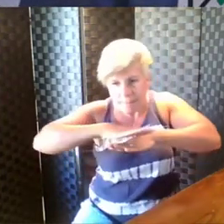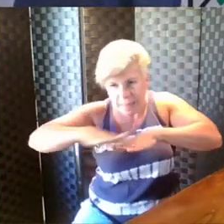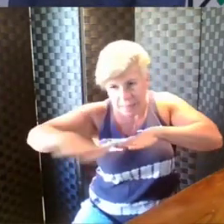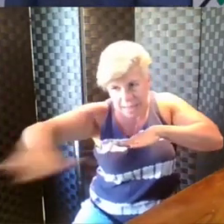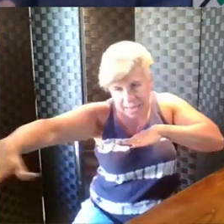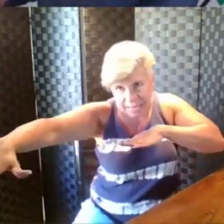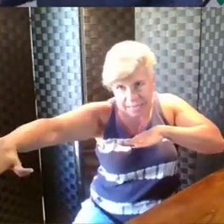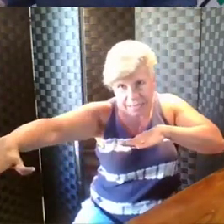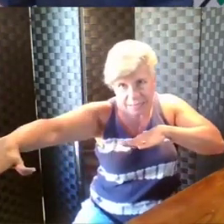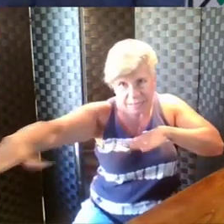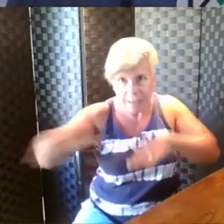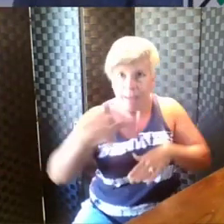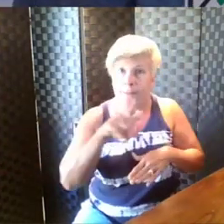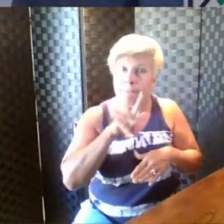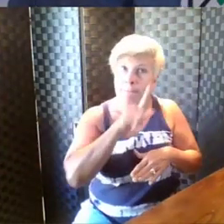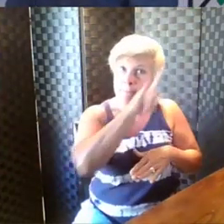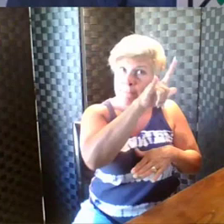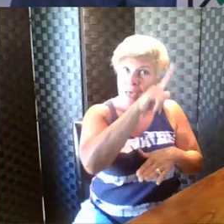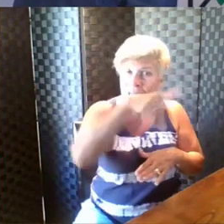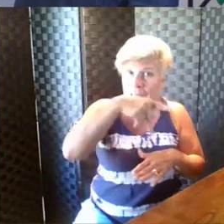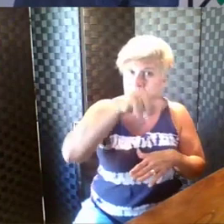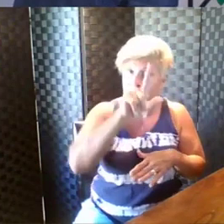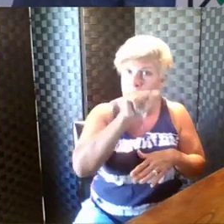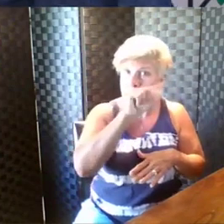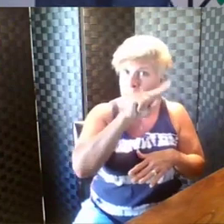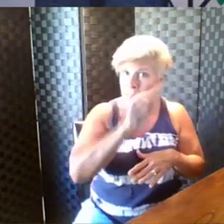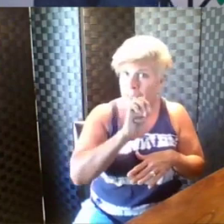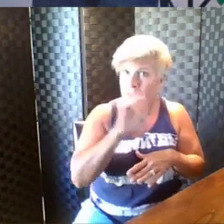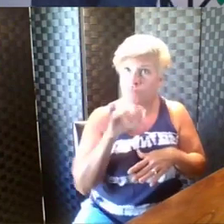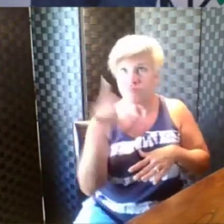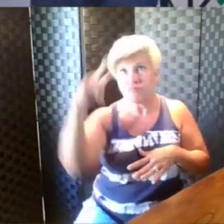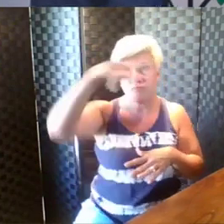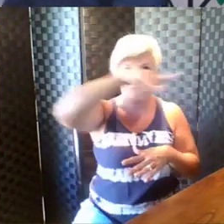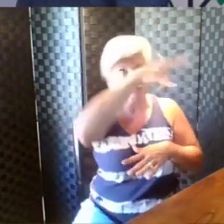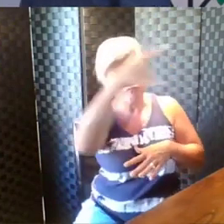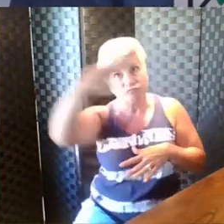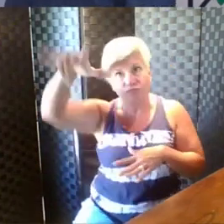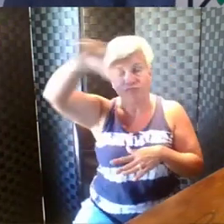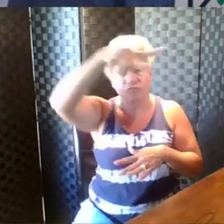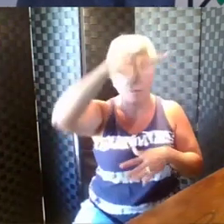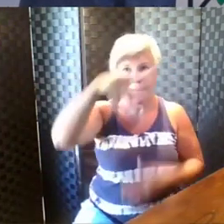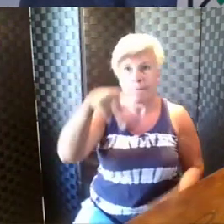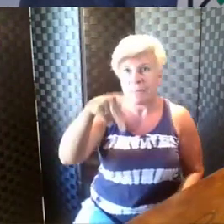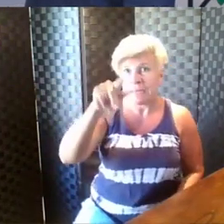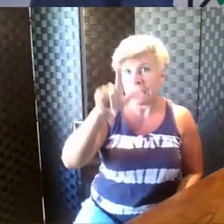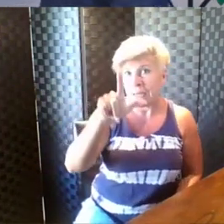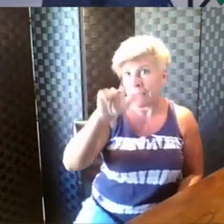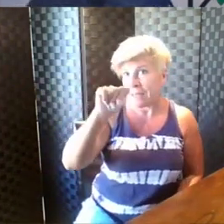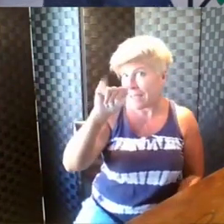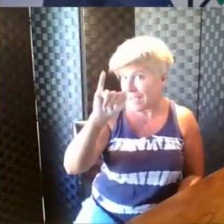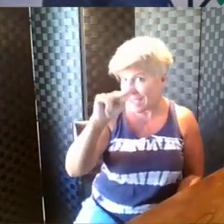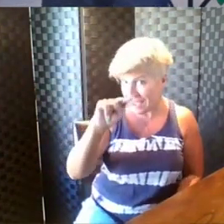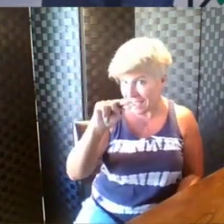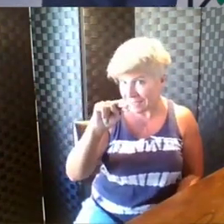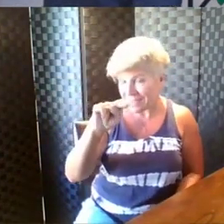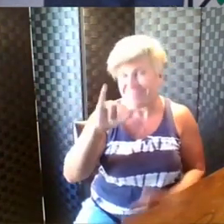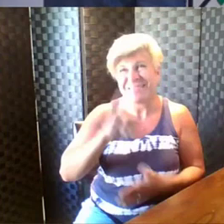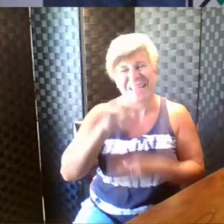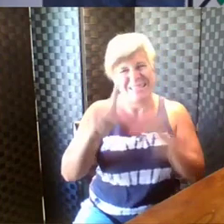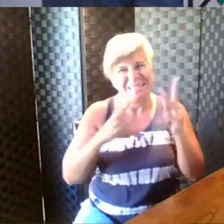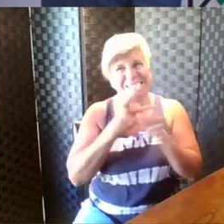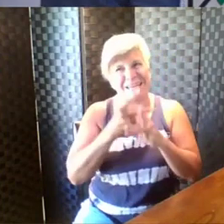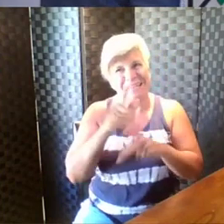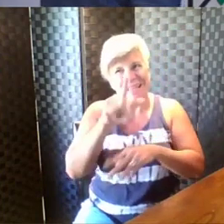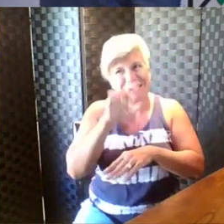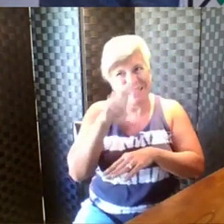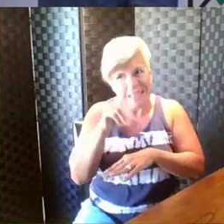P-L-A-N-E is a plane that flies through the sky. Plane, P-L-A-I-N, is a type of